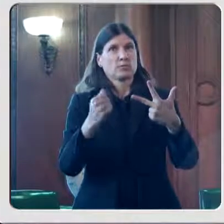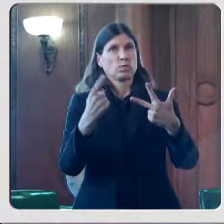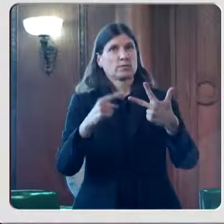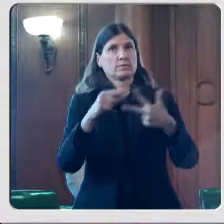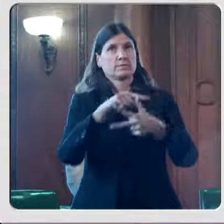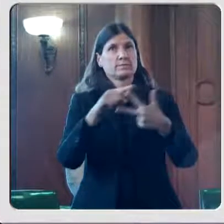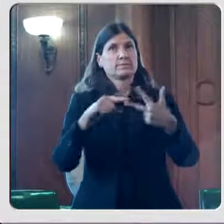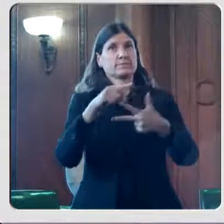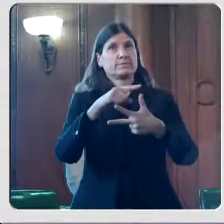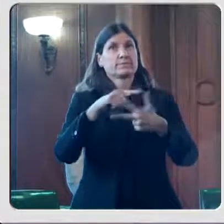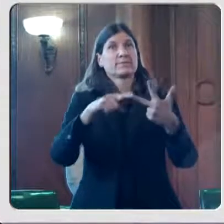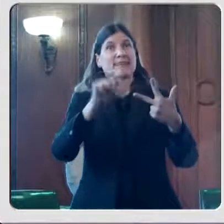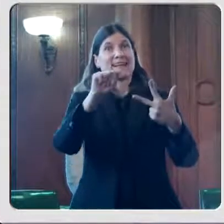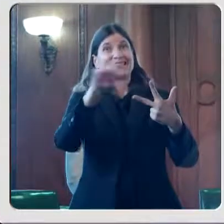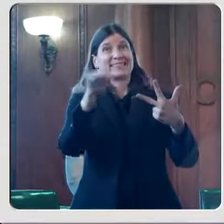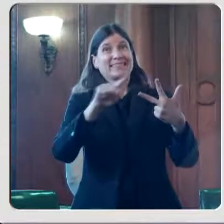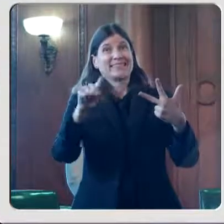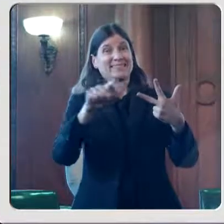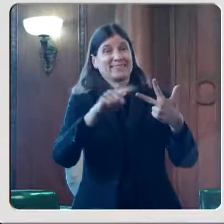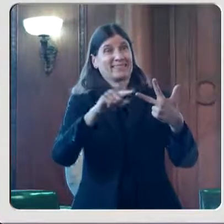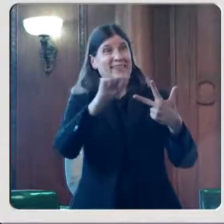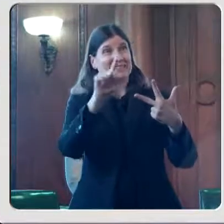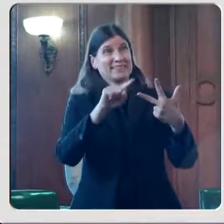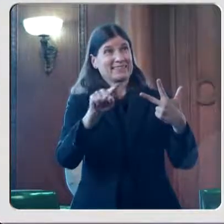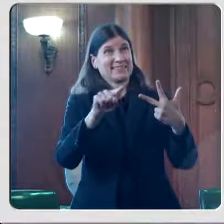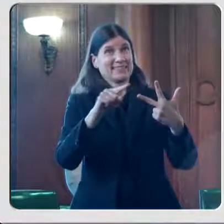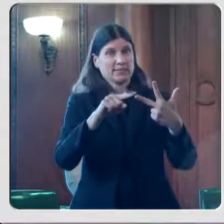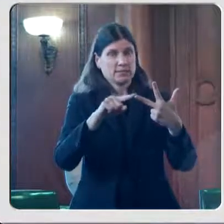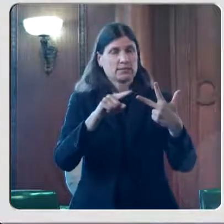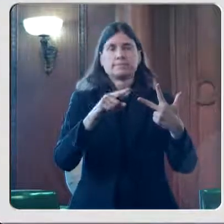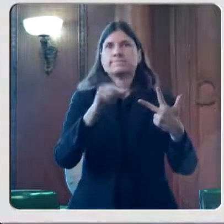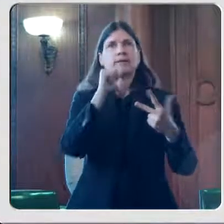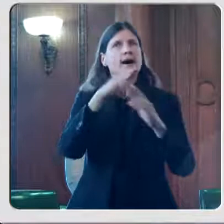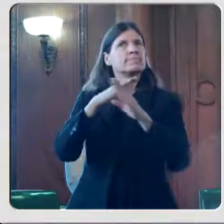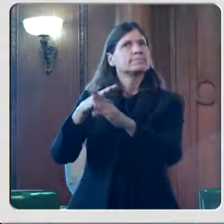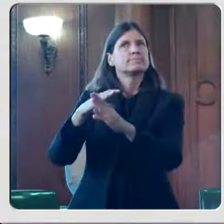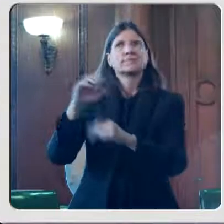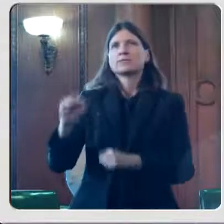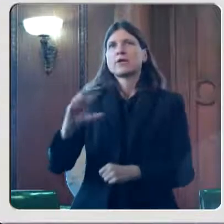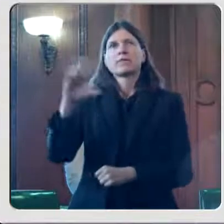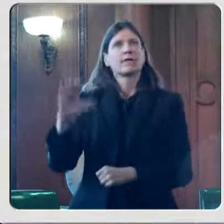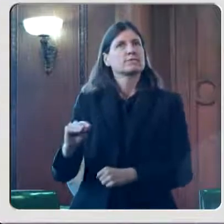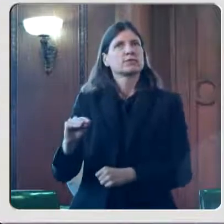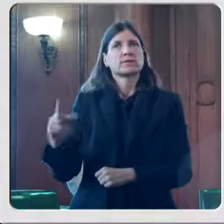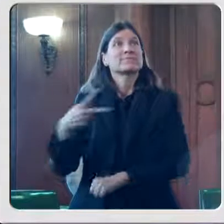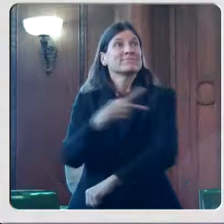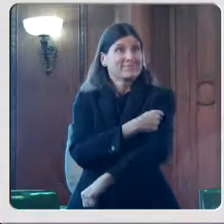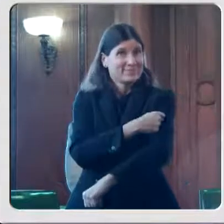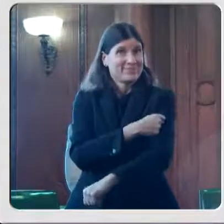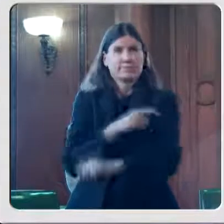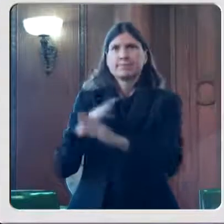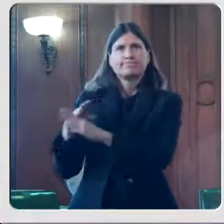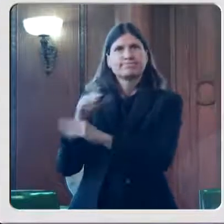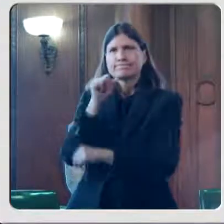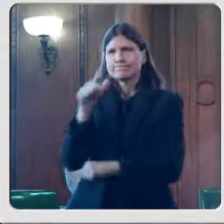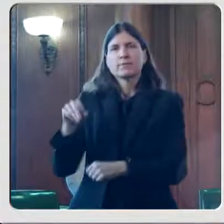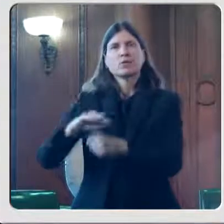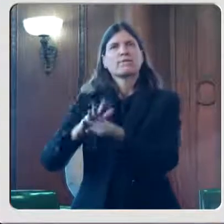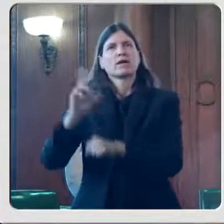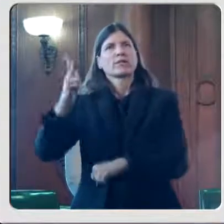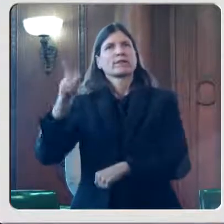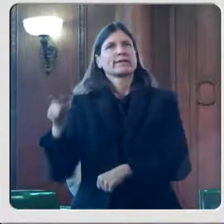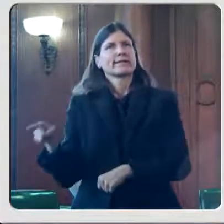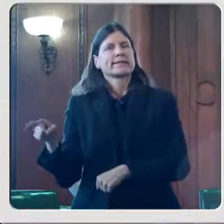variant in younger people in South Africa. It's not yet clear what protections there are against serious disease